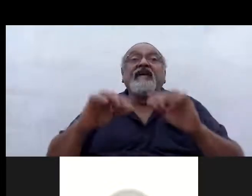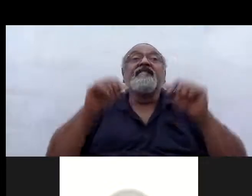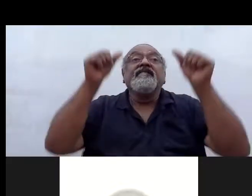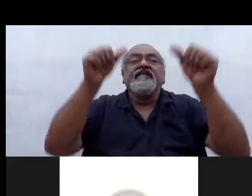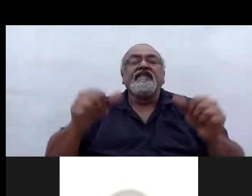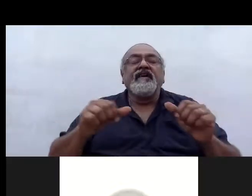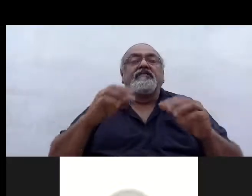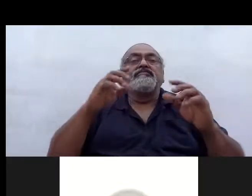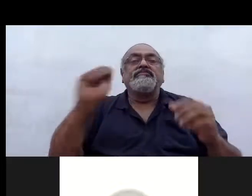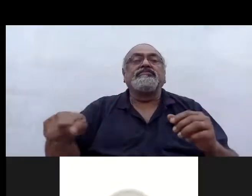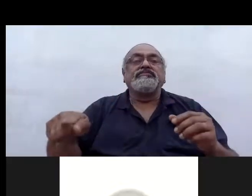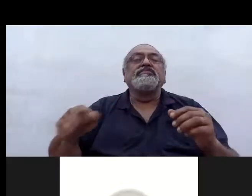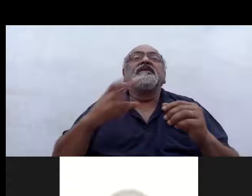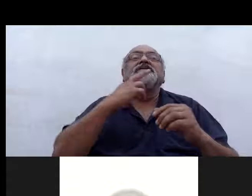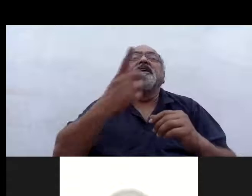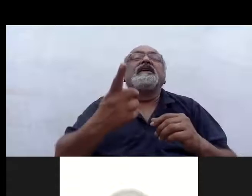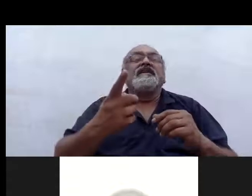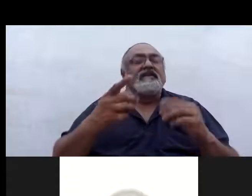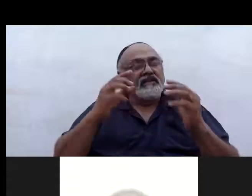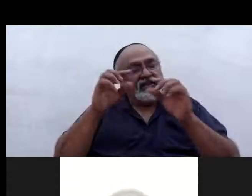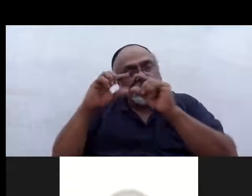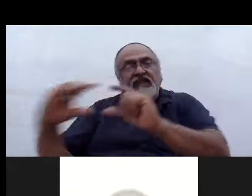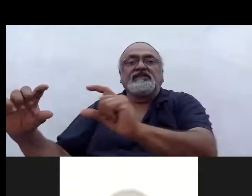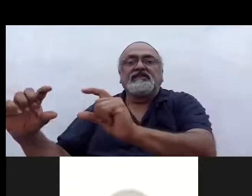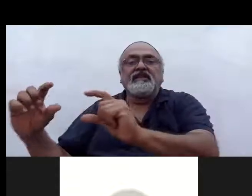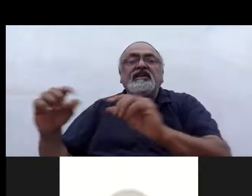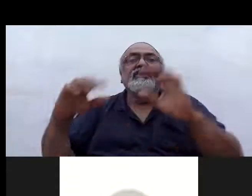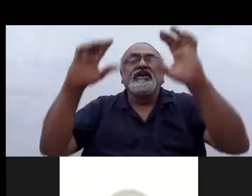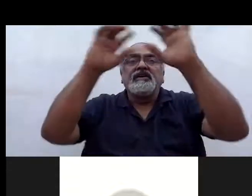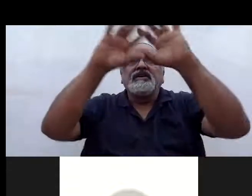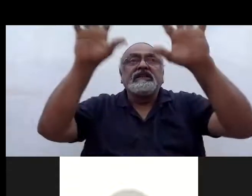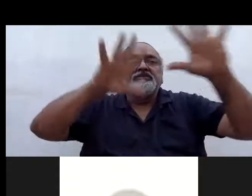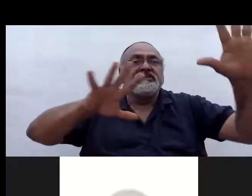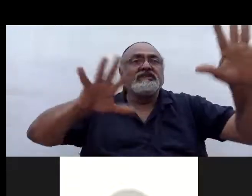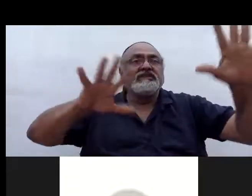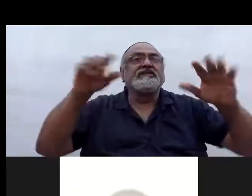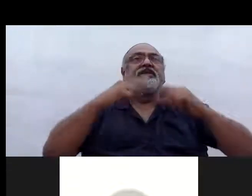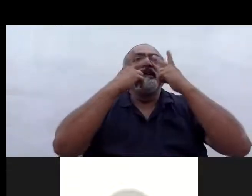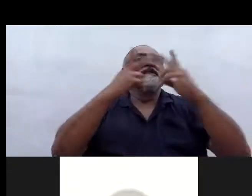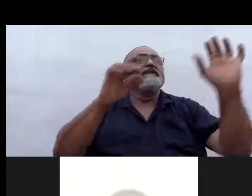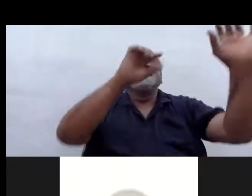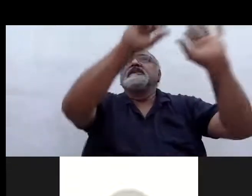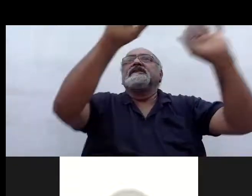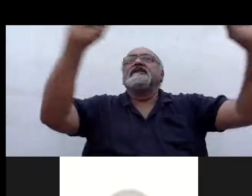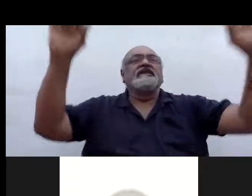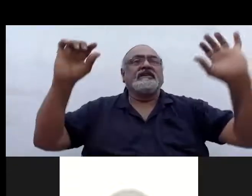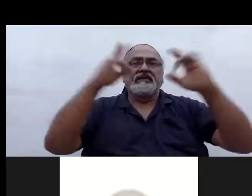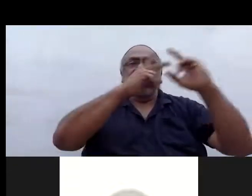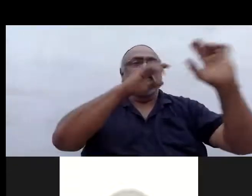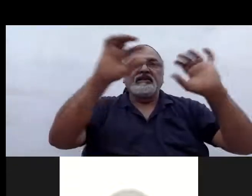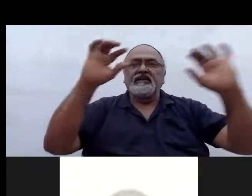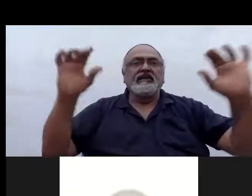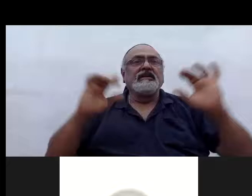this and keep it ready in an Excel sheet. This will help you to reconstruct the same